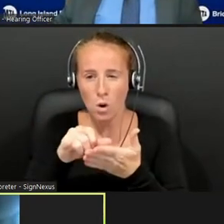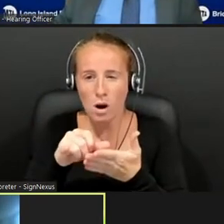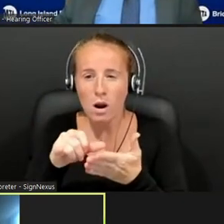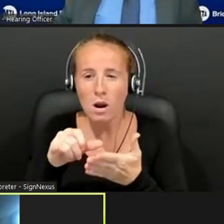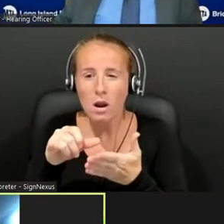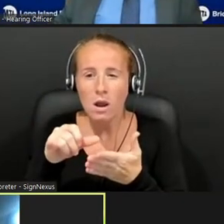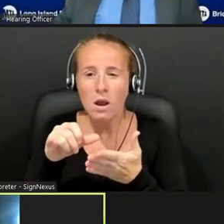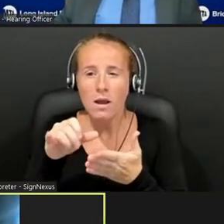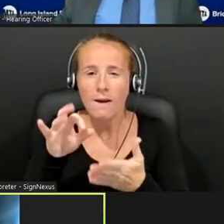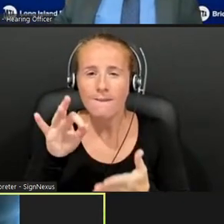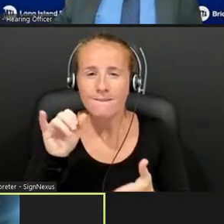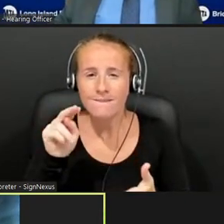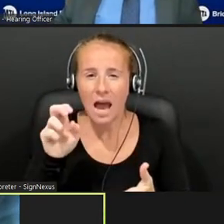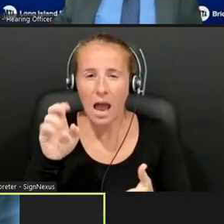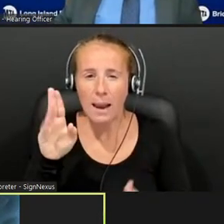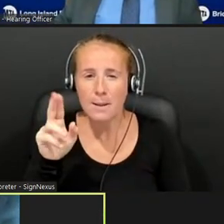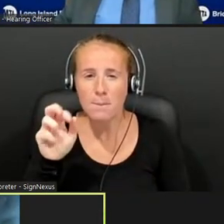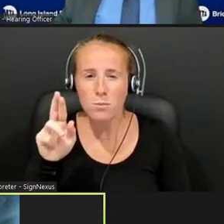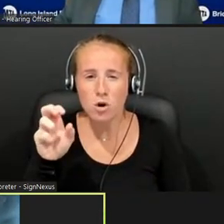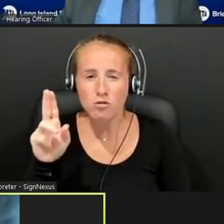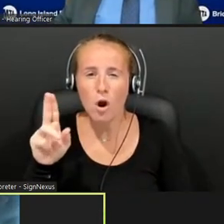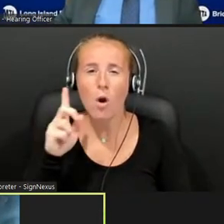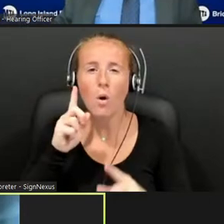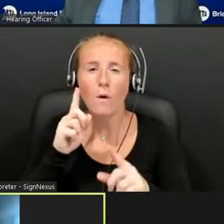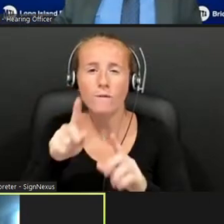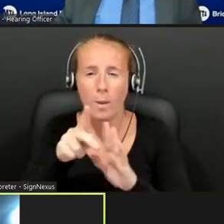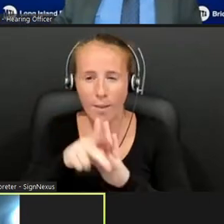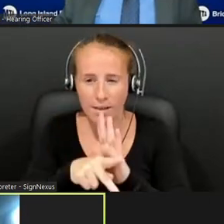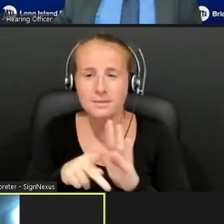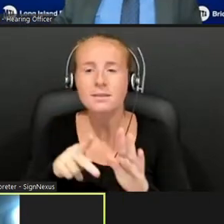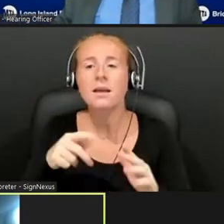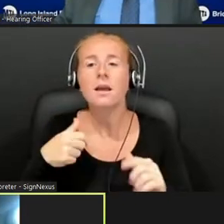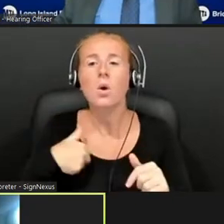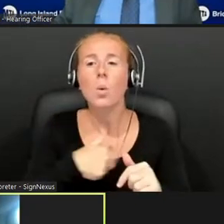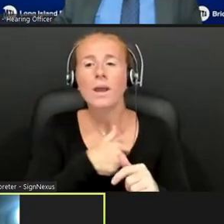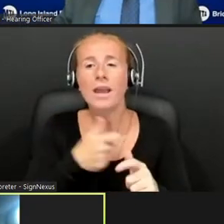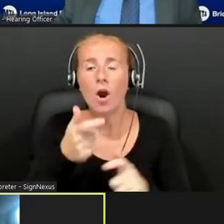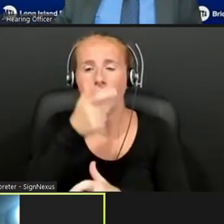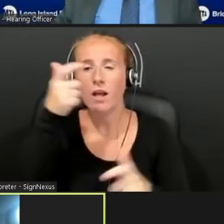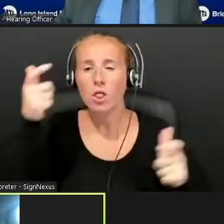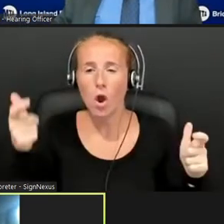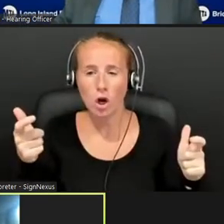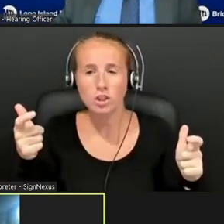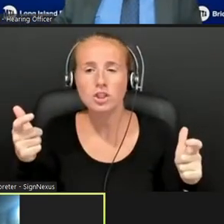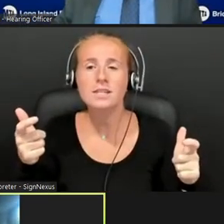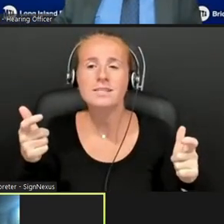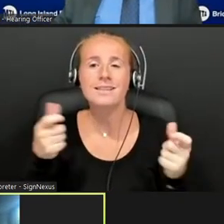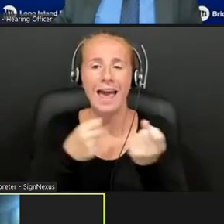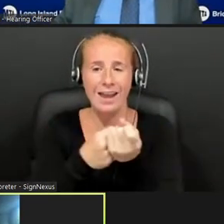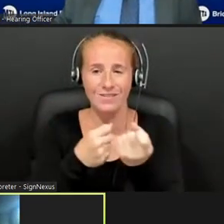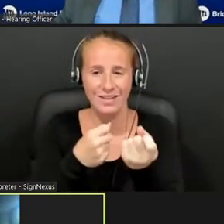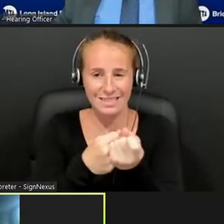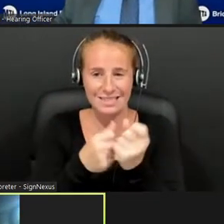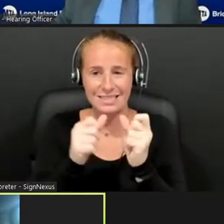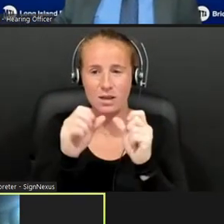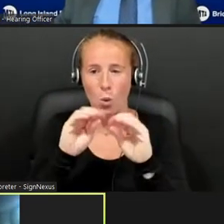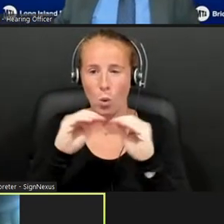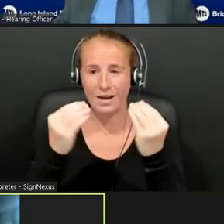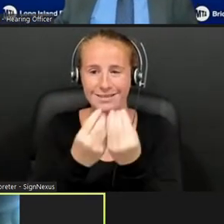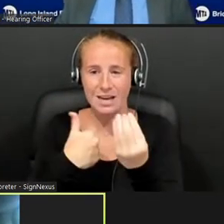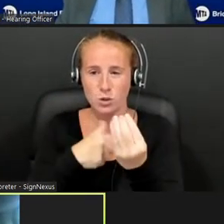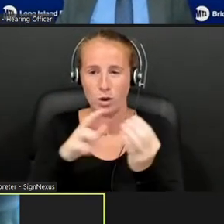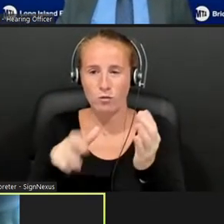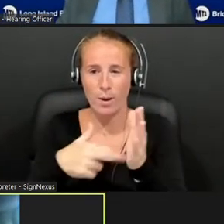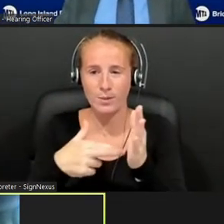policy a New York Farm Bureau is the state's largest agricultural advocacy organization we represent